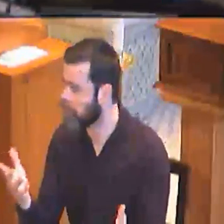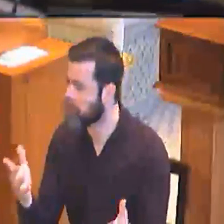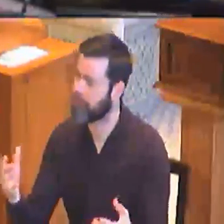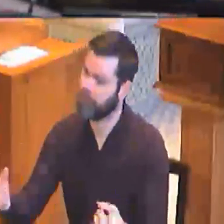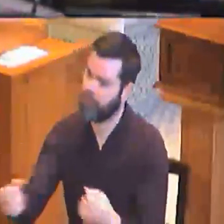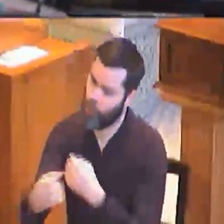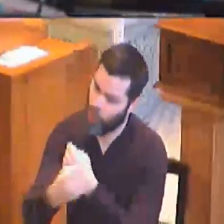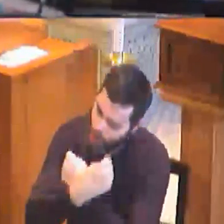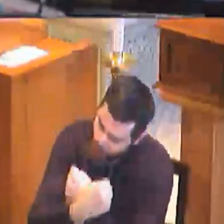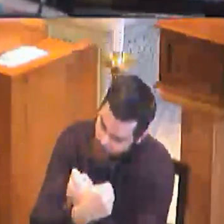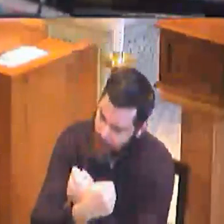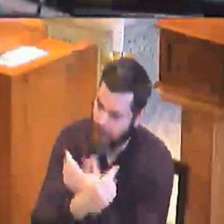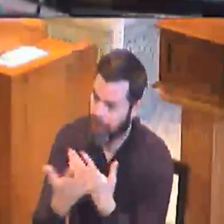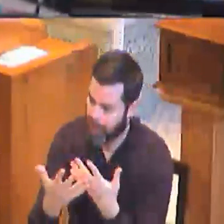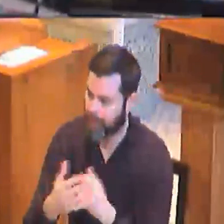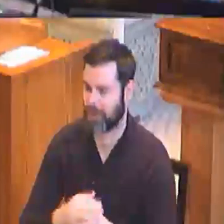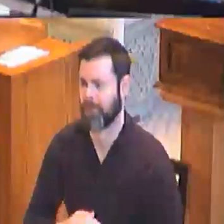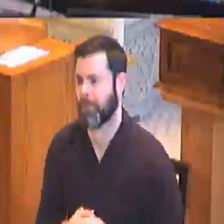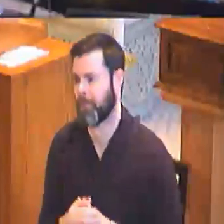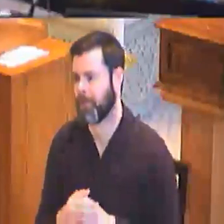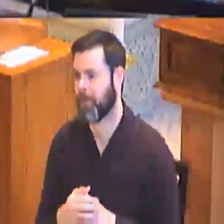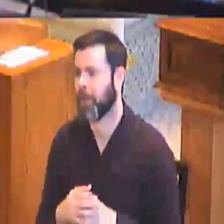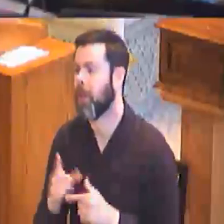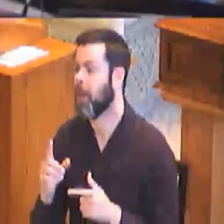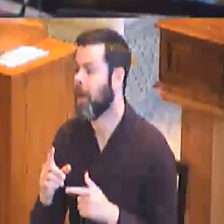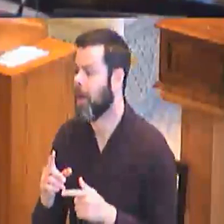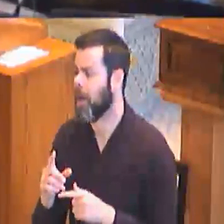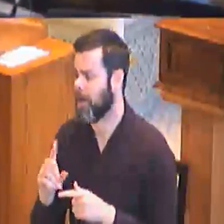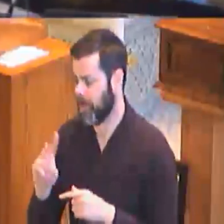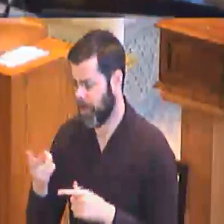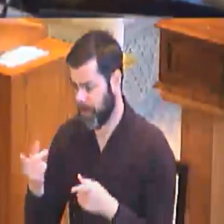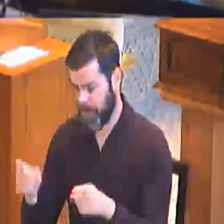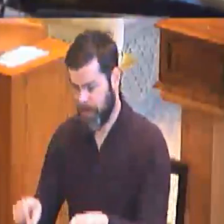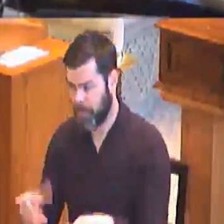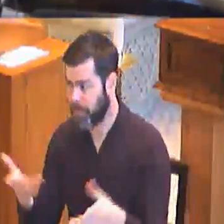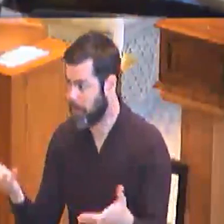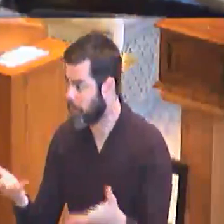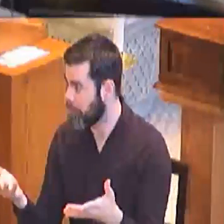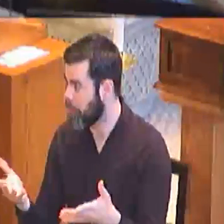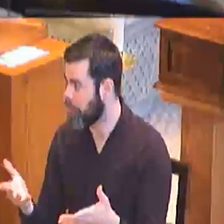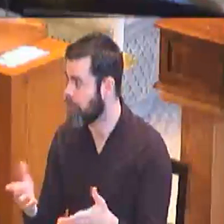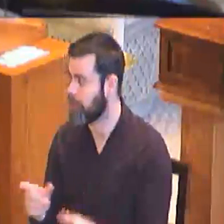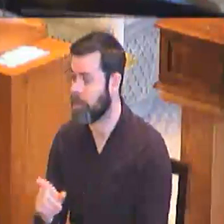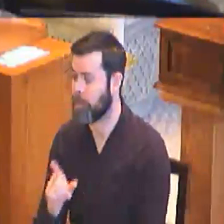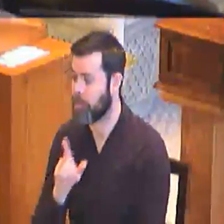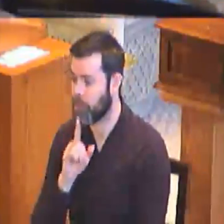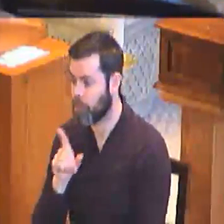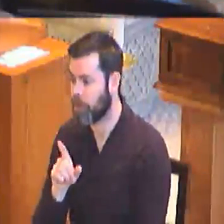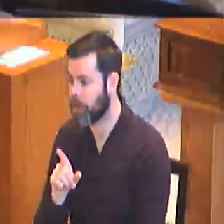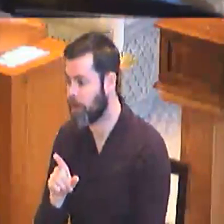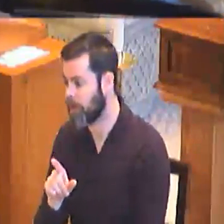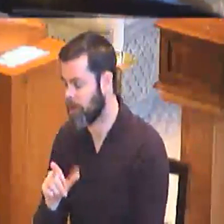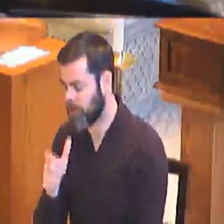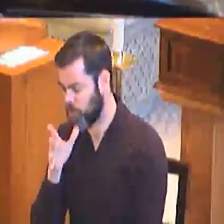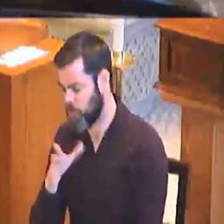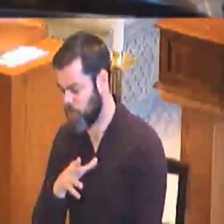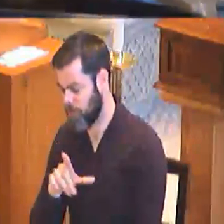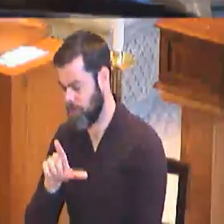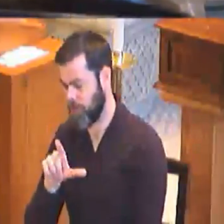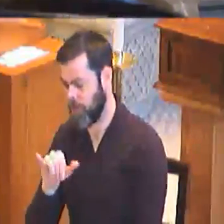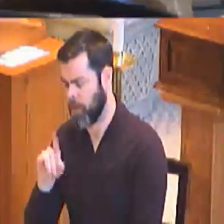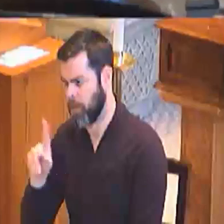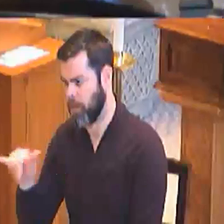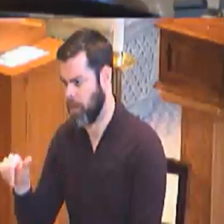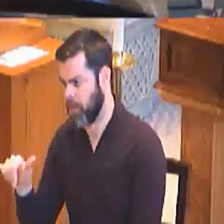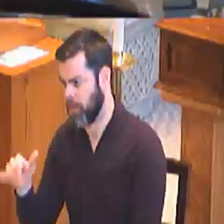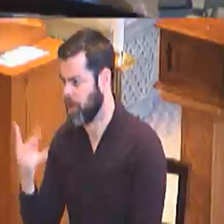hugged, you know, really. And then the next thing that happened was, it was Libby Sheely that I ran into. We were standing